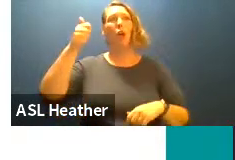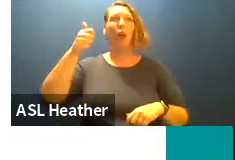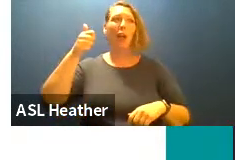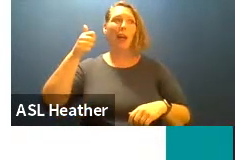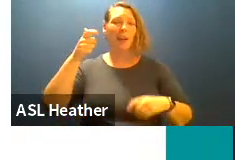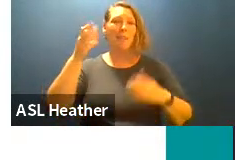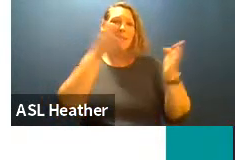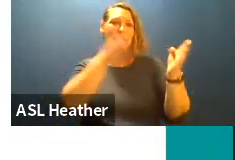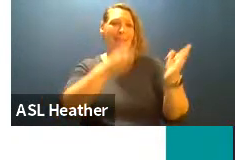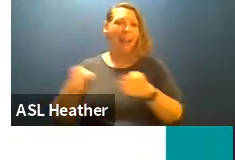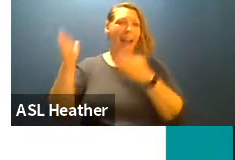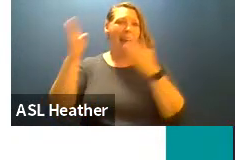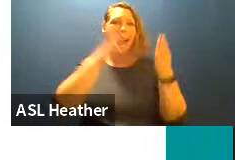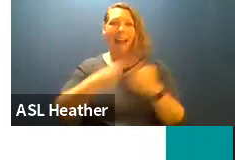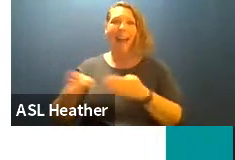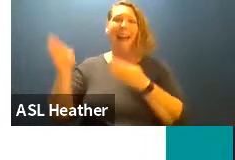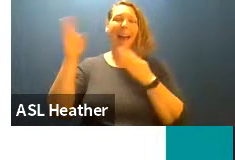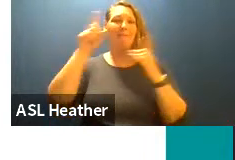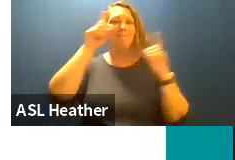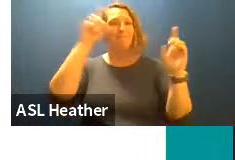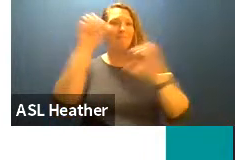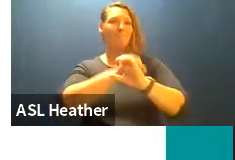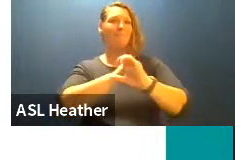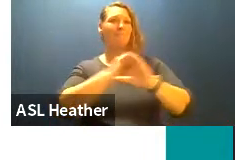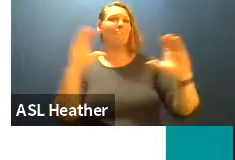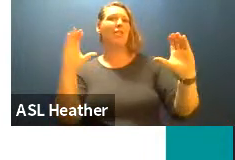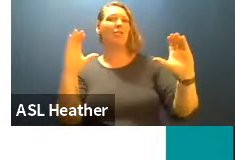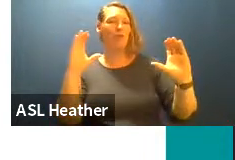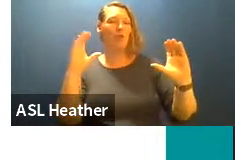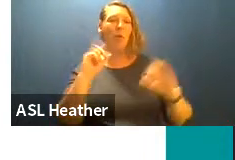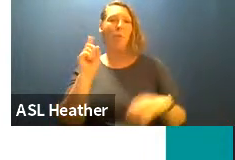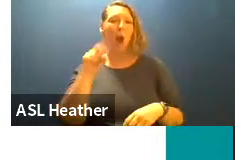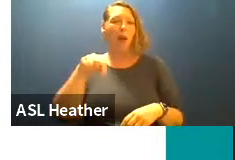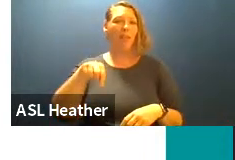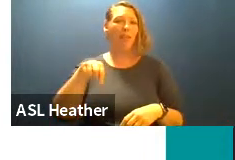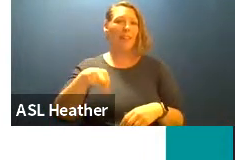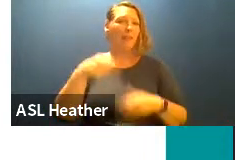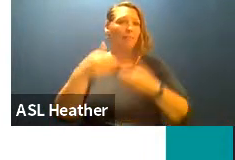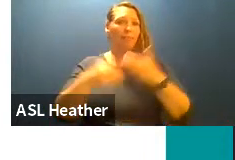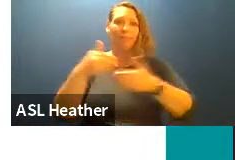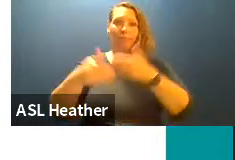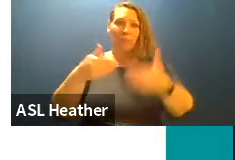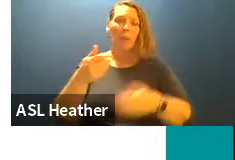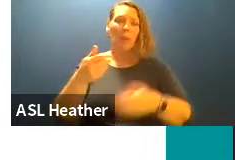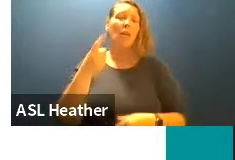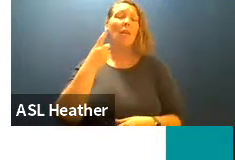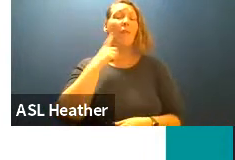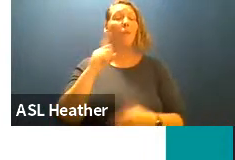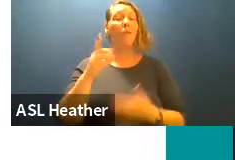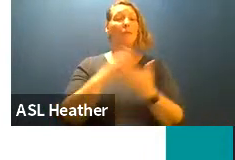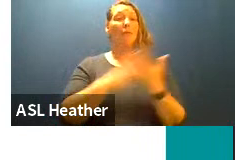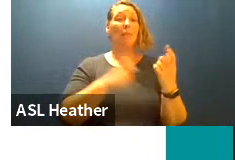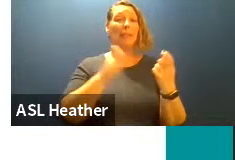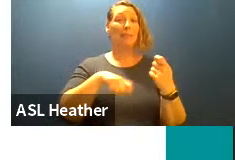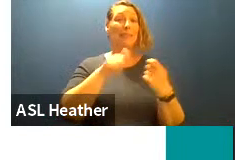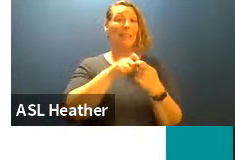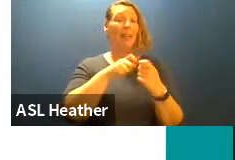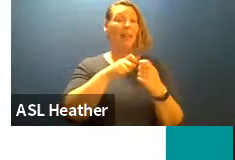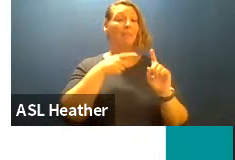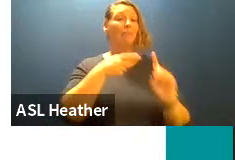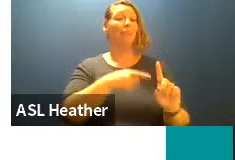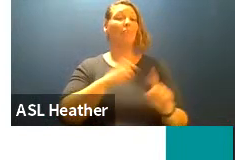where the program is going overall. So as far as some of the specifics regarding the